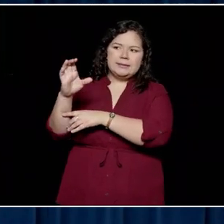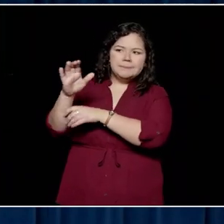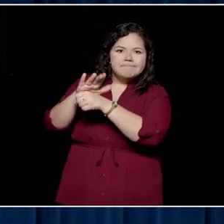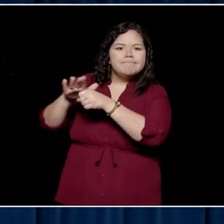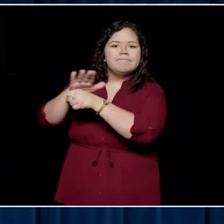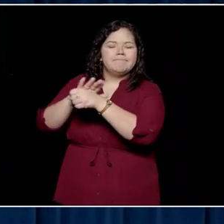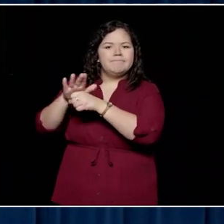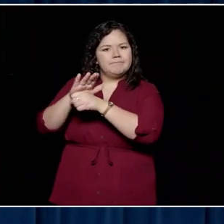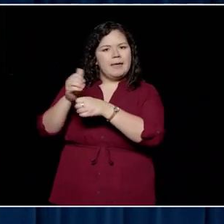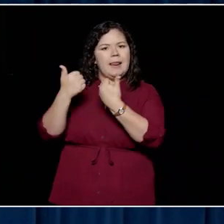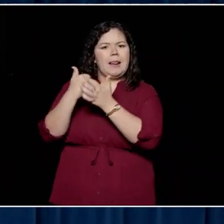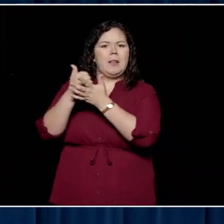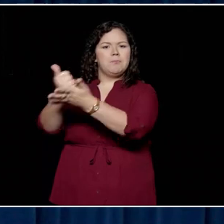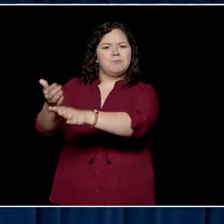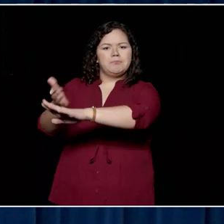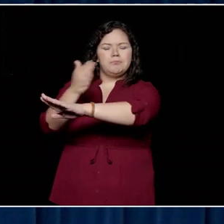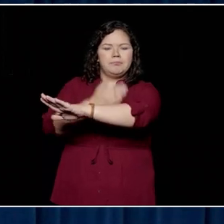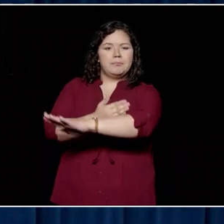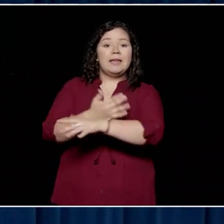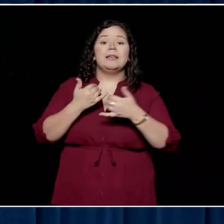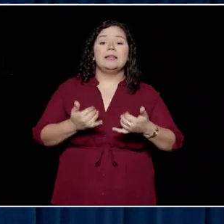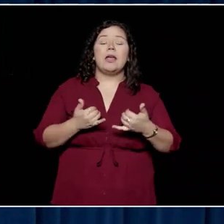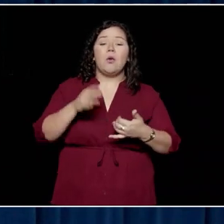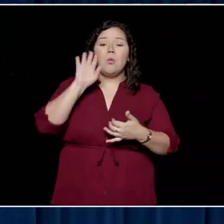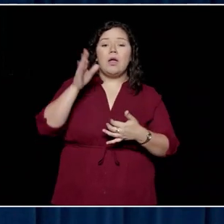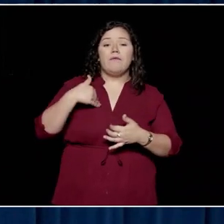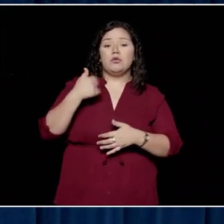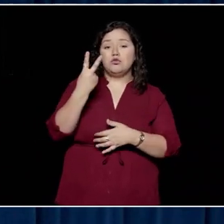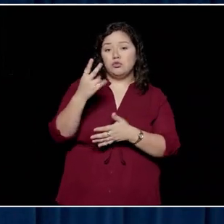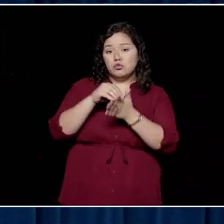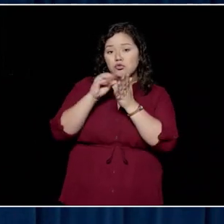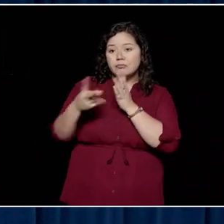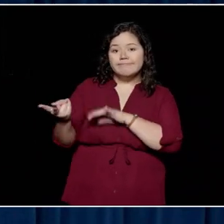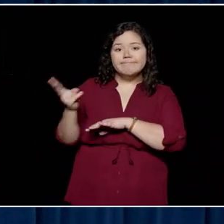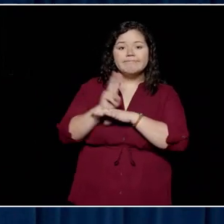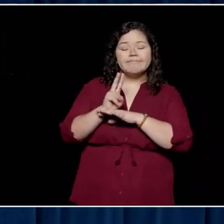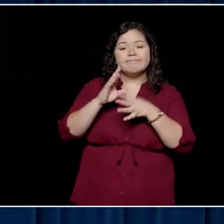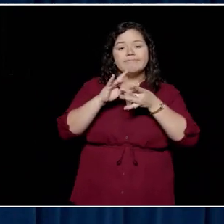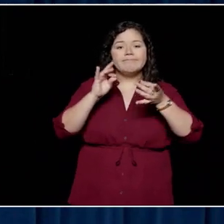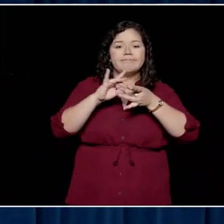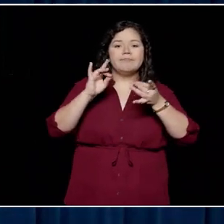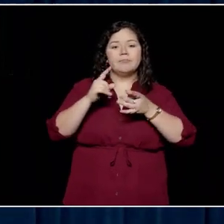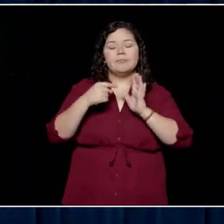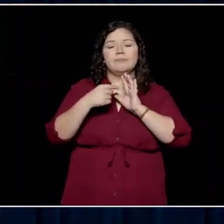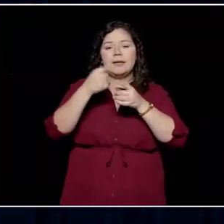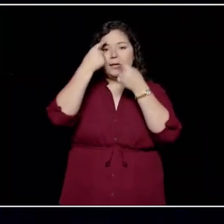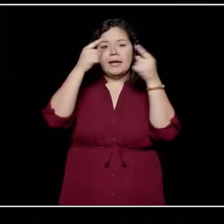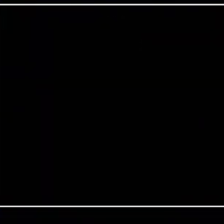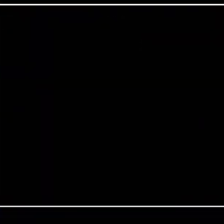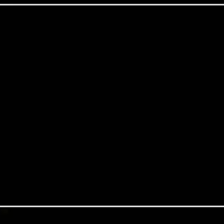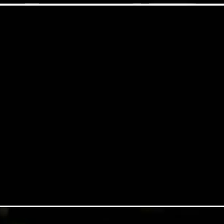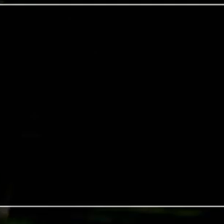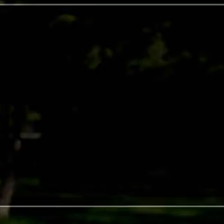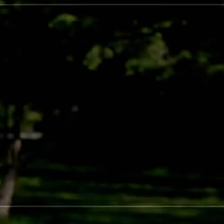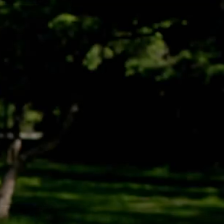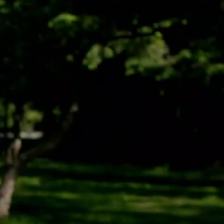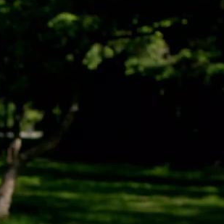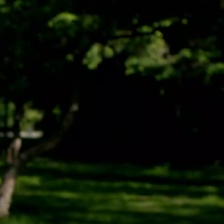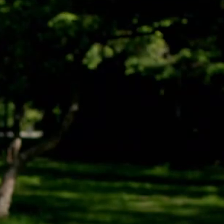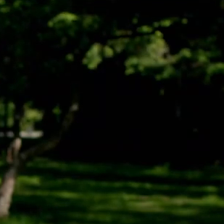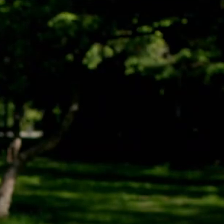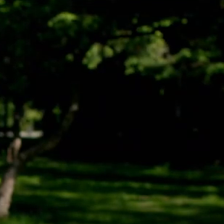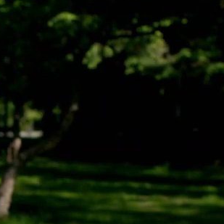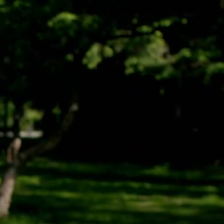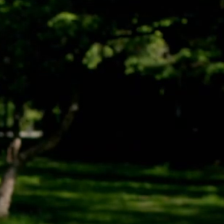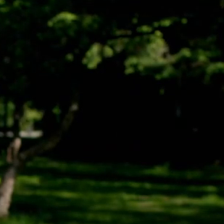members of the graduating class to announce this year's gift to the university and share some words with you.